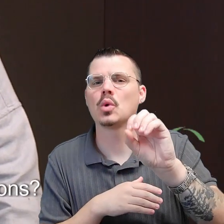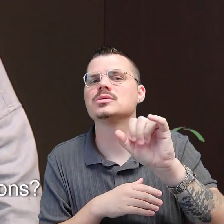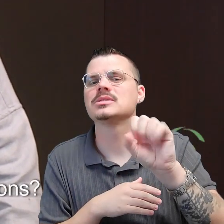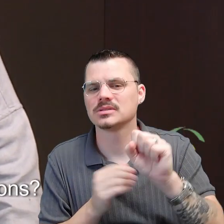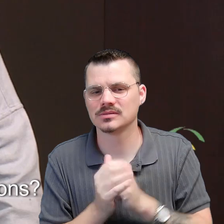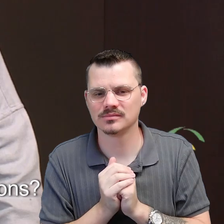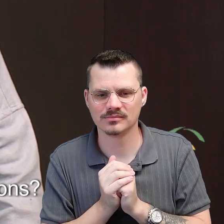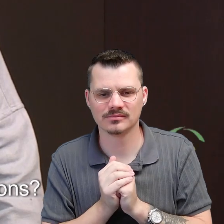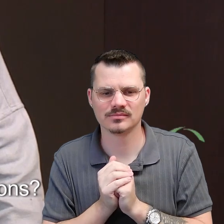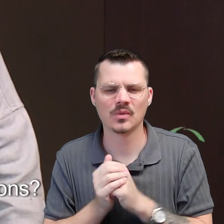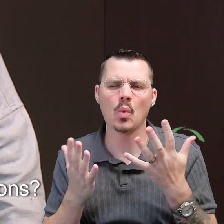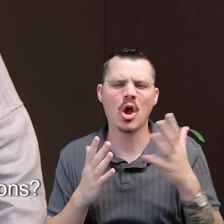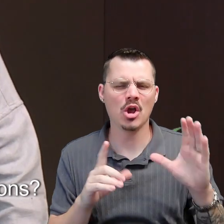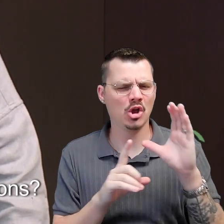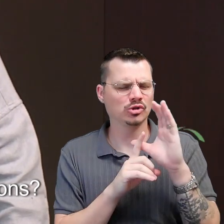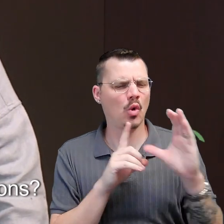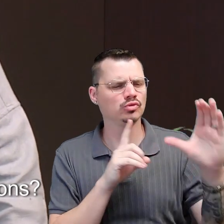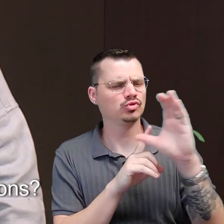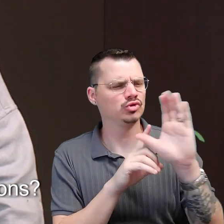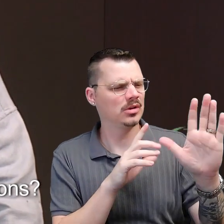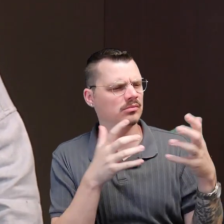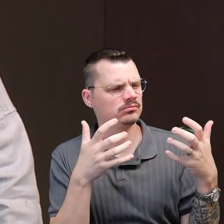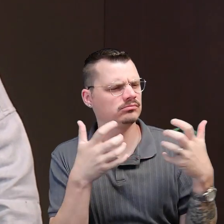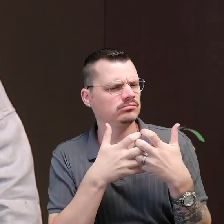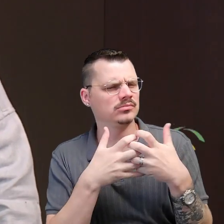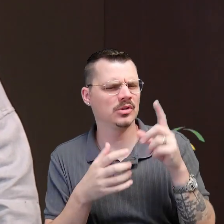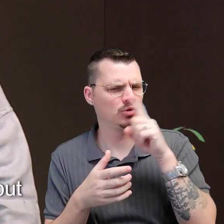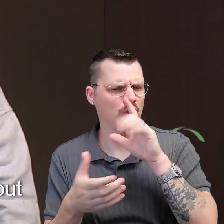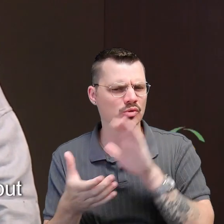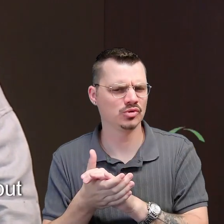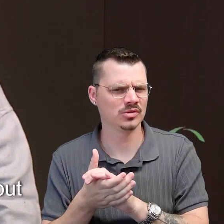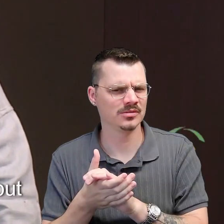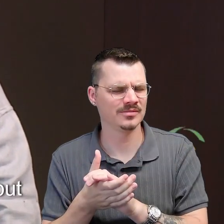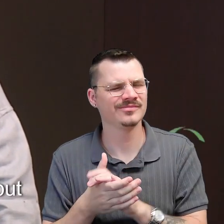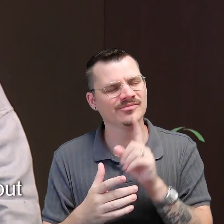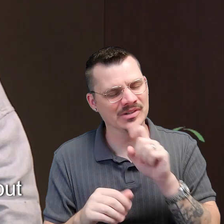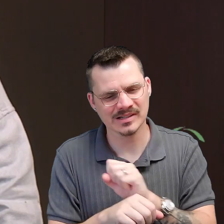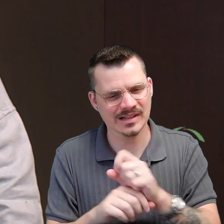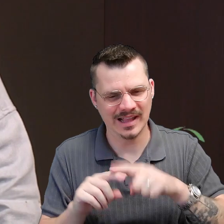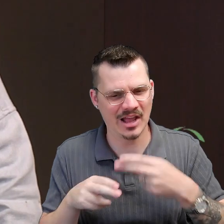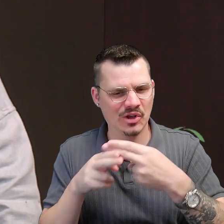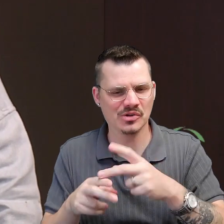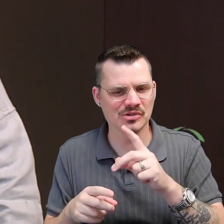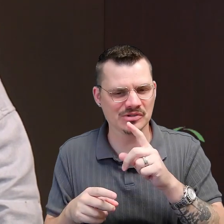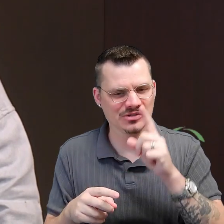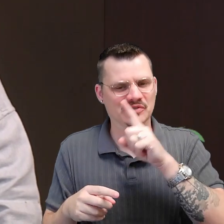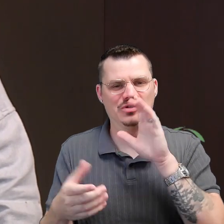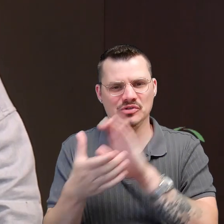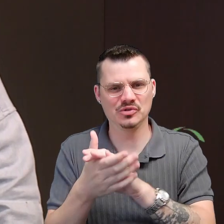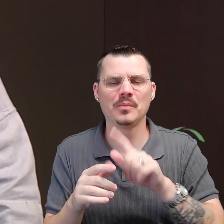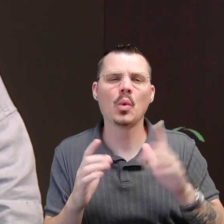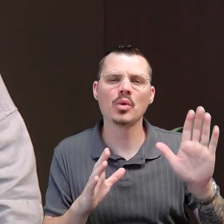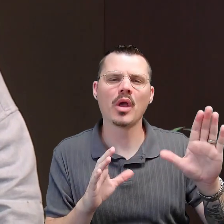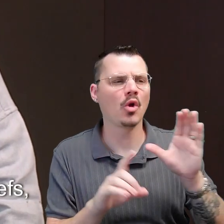What are culturally appropriate delusions? Well, we can't call them delusions, but culturally appropriate